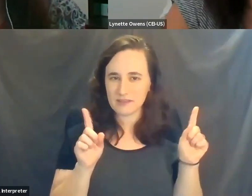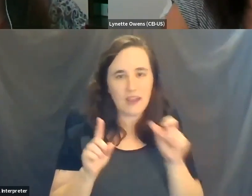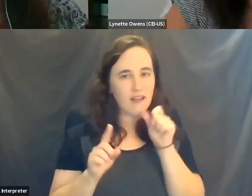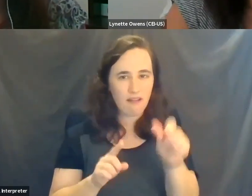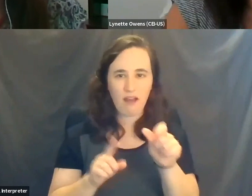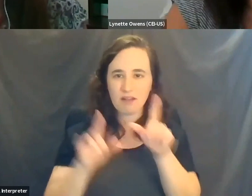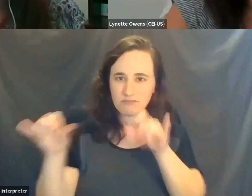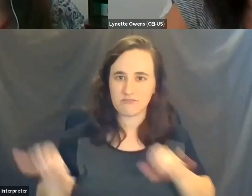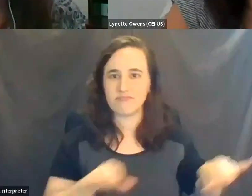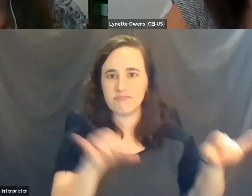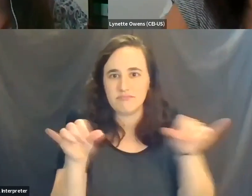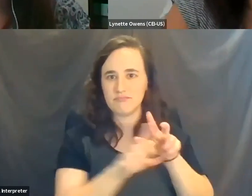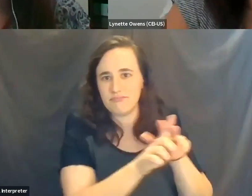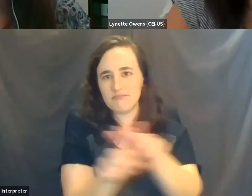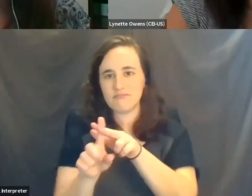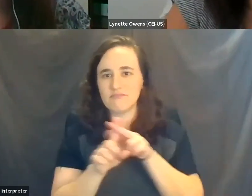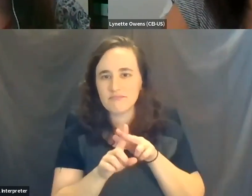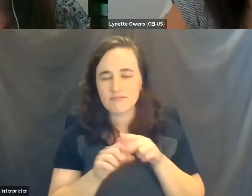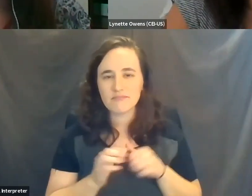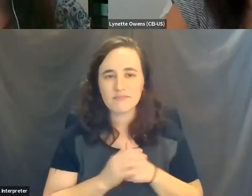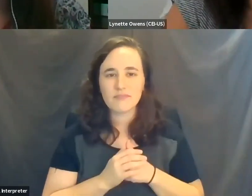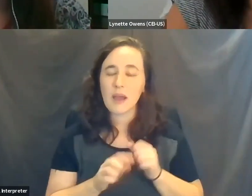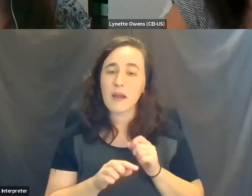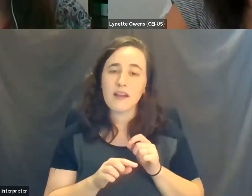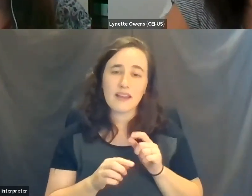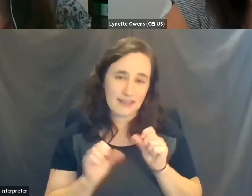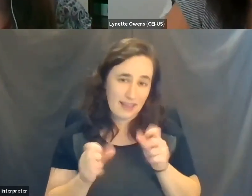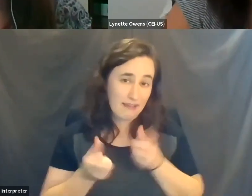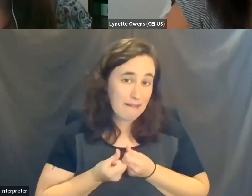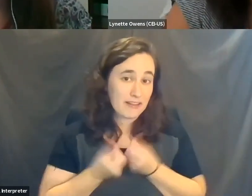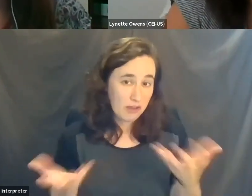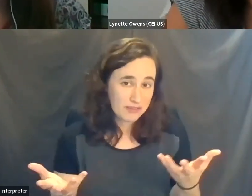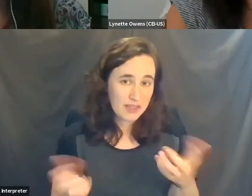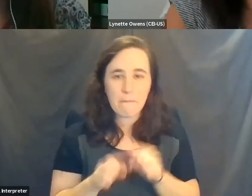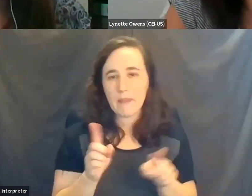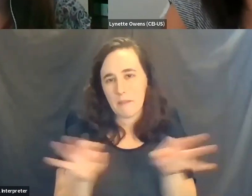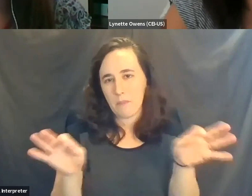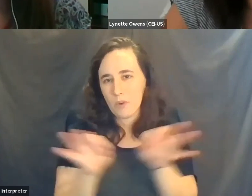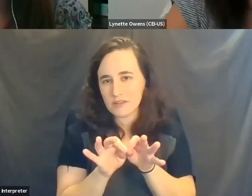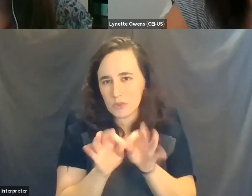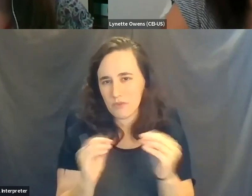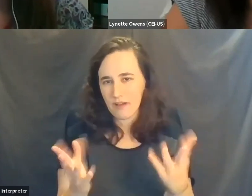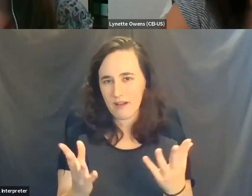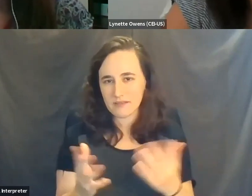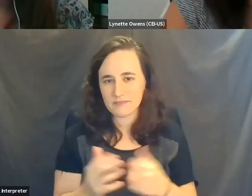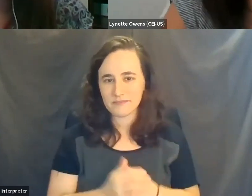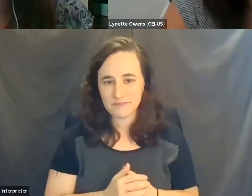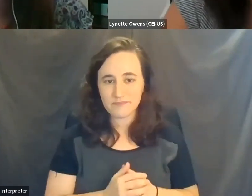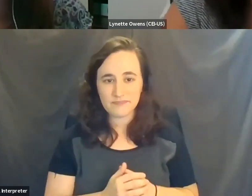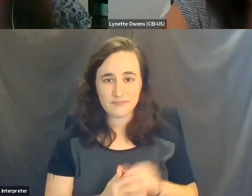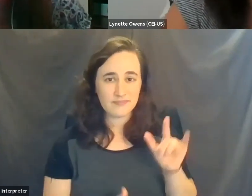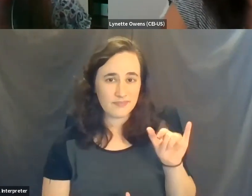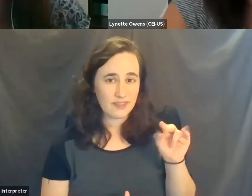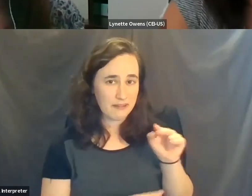tiring, but I think that's what everybody needed. Okay, great. It sounded exhausting.